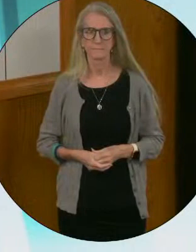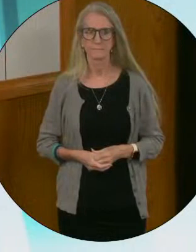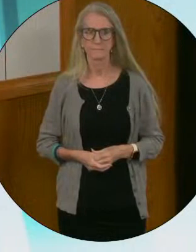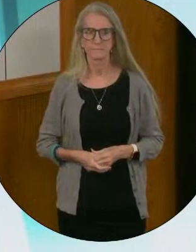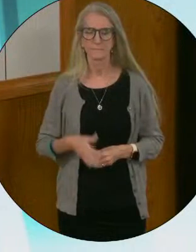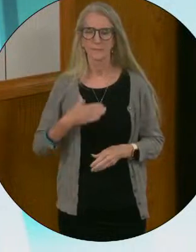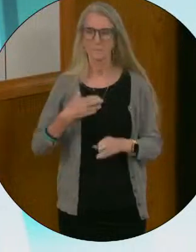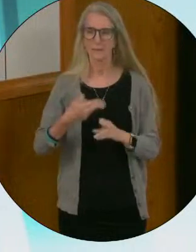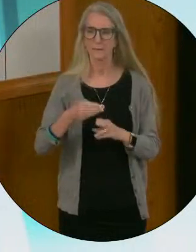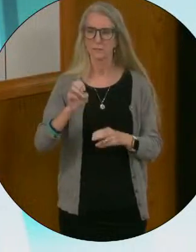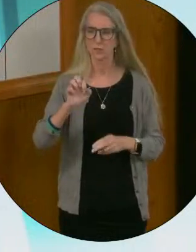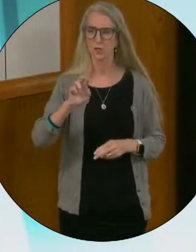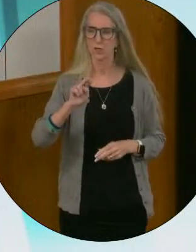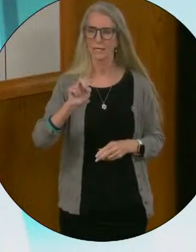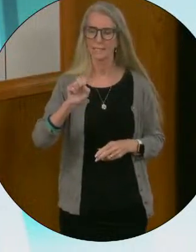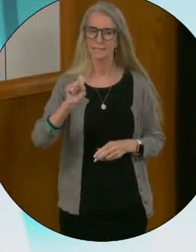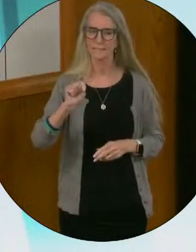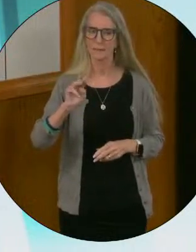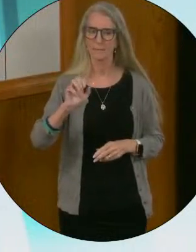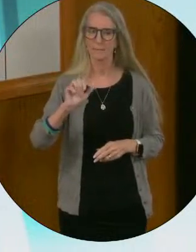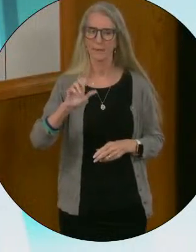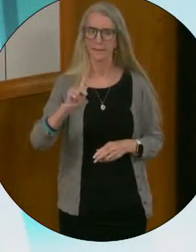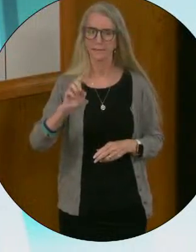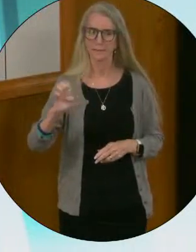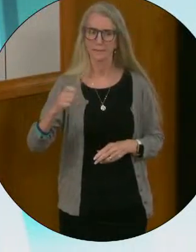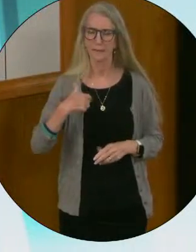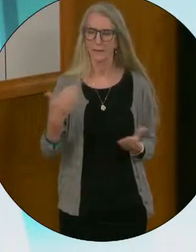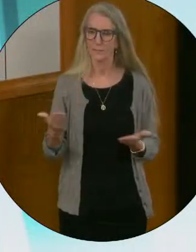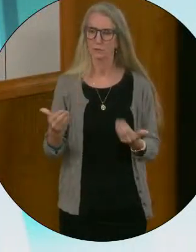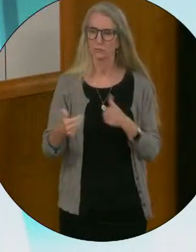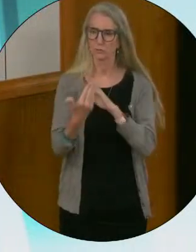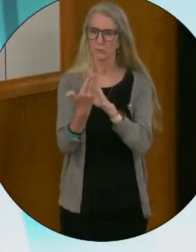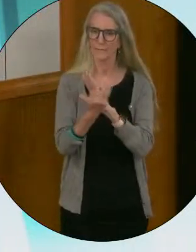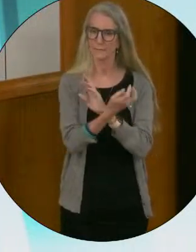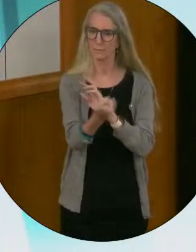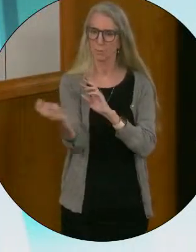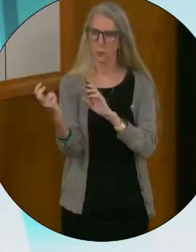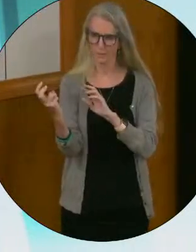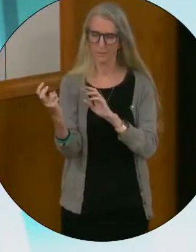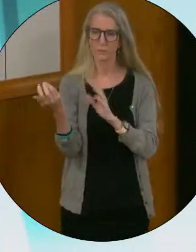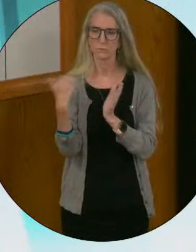My name is Ernest Mackey. I'm here to address the board members once again.